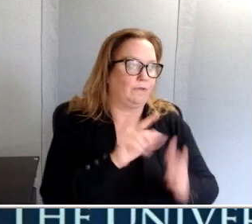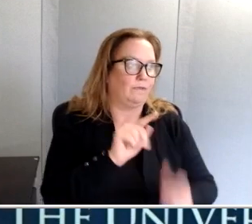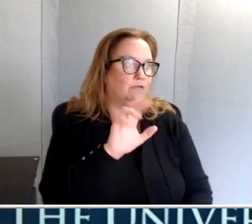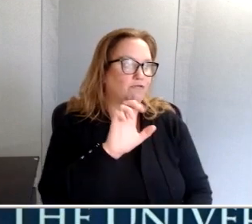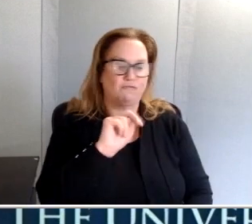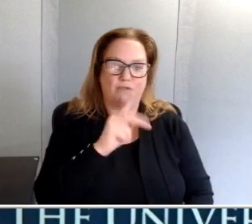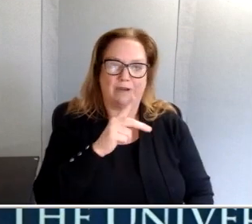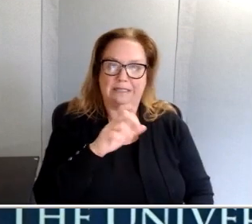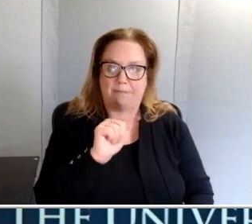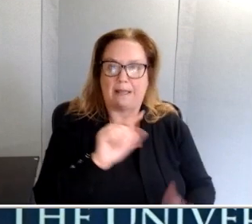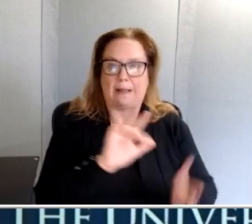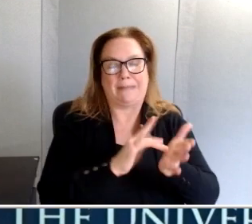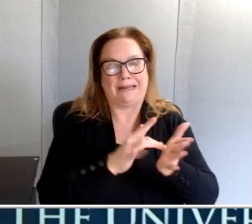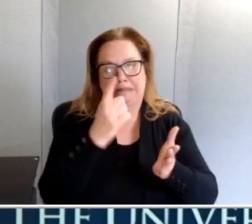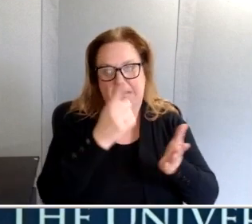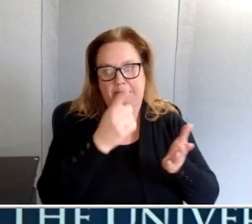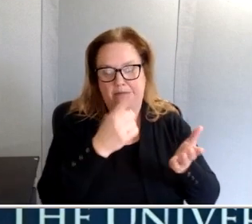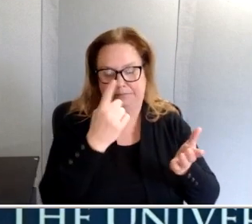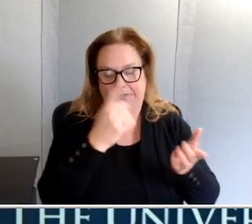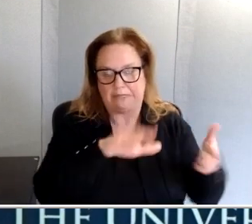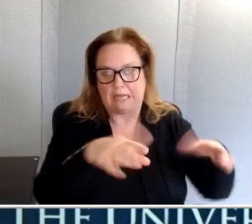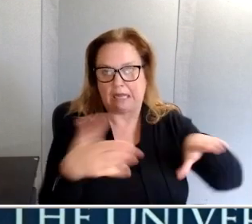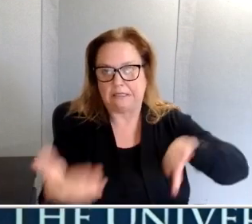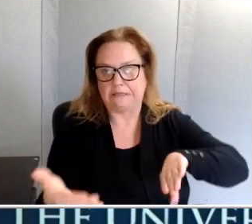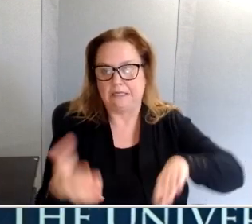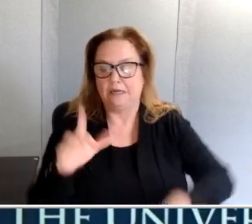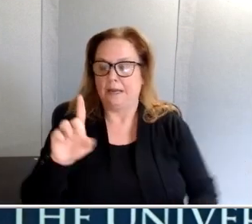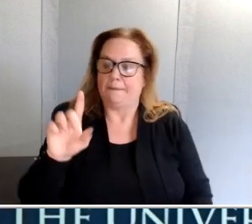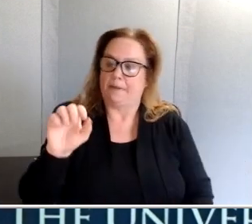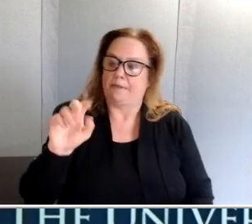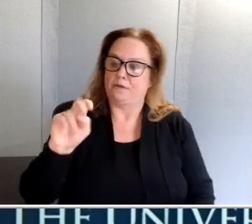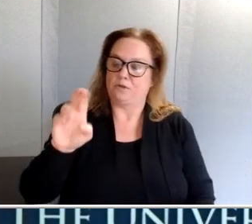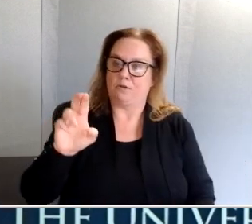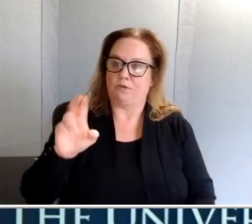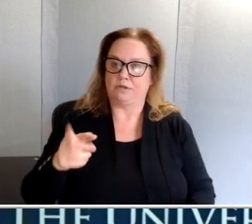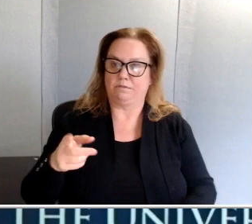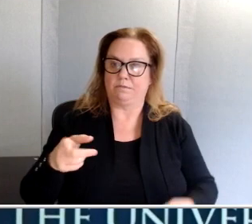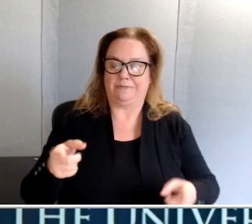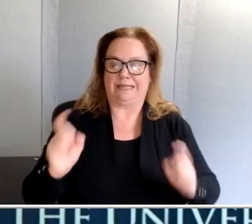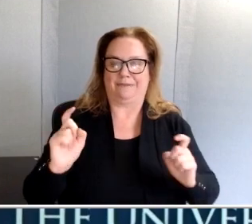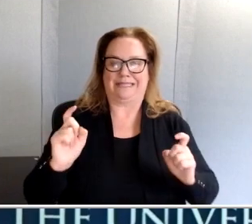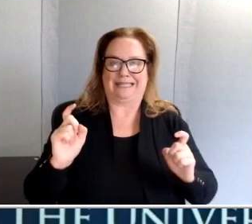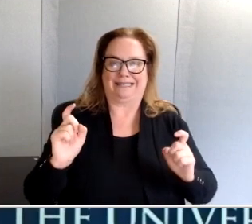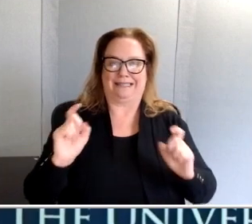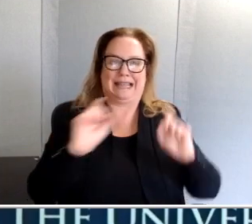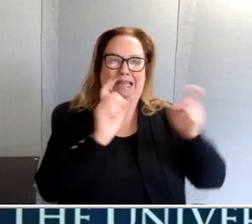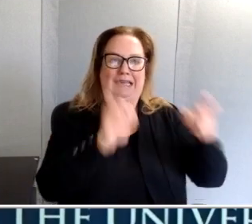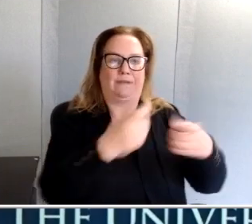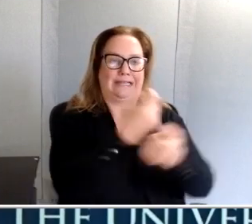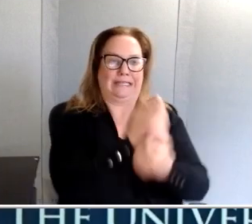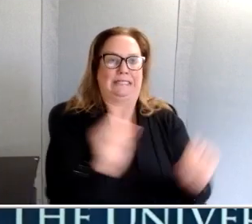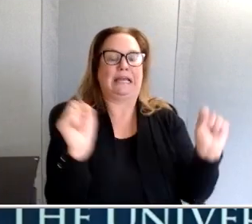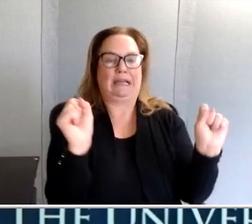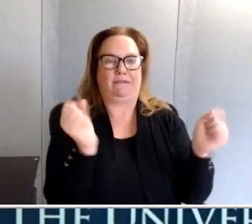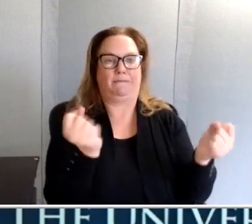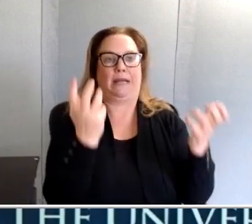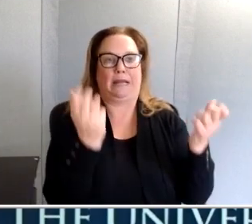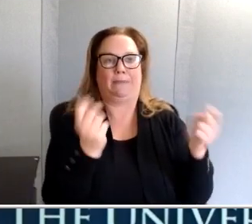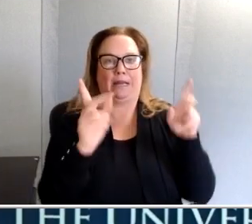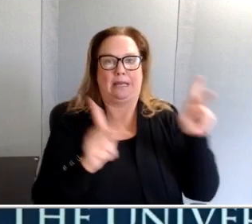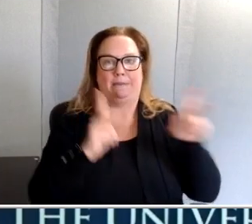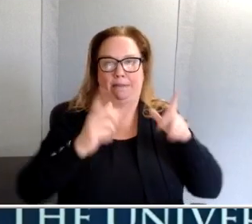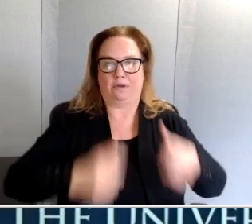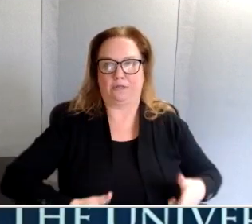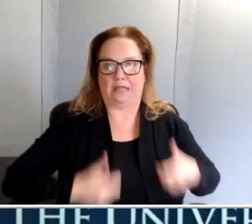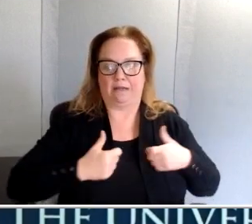But with that, those certain donors allow us to have that gift to help save multiple lives, and I think that's really,